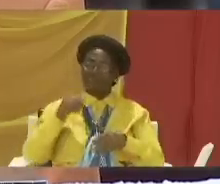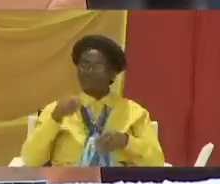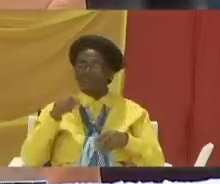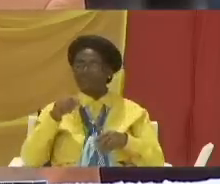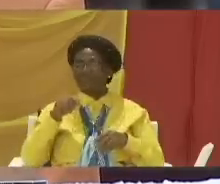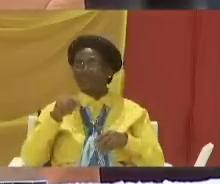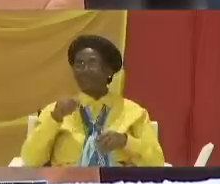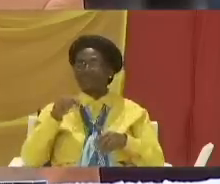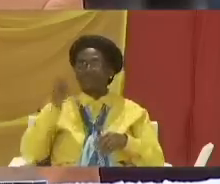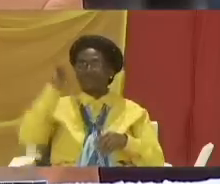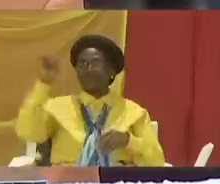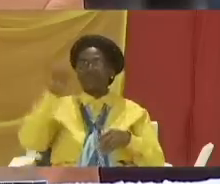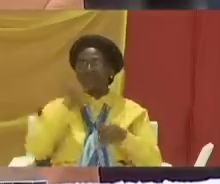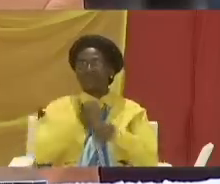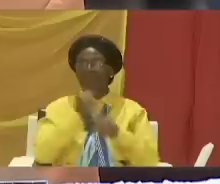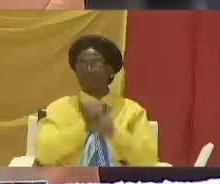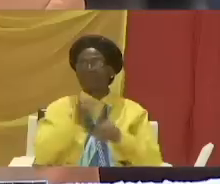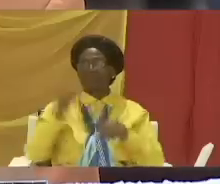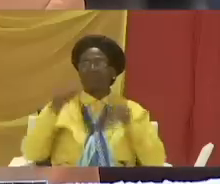He made a decree,